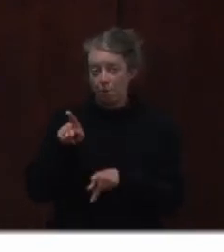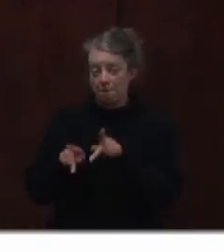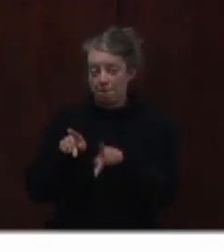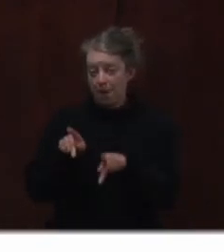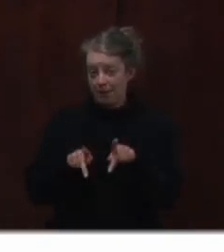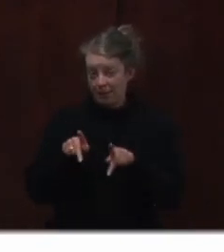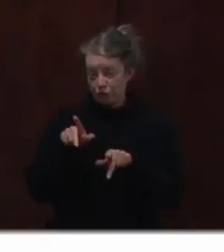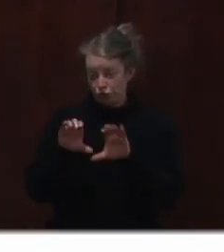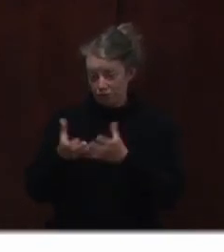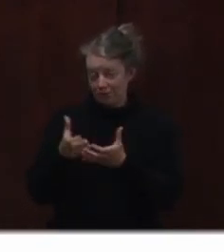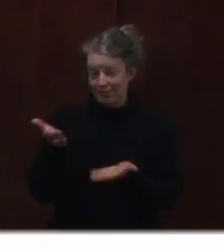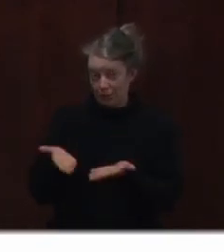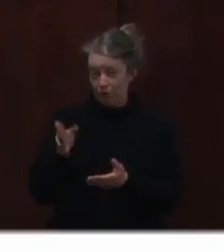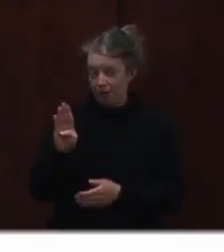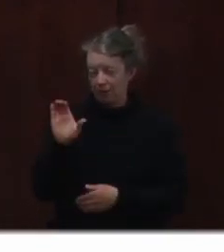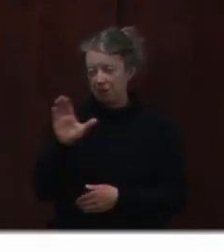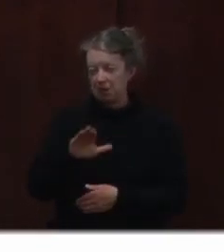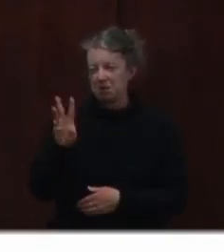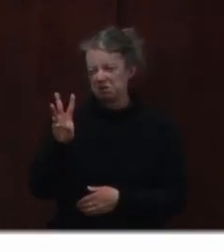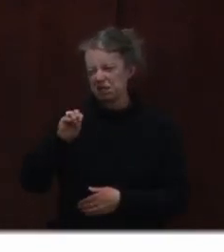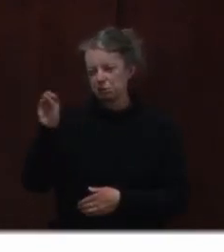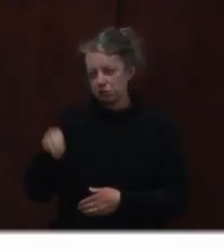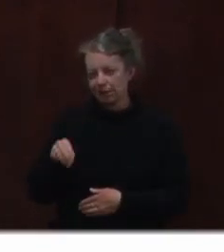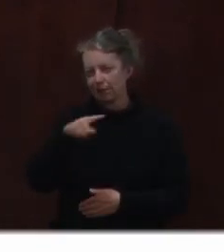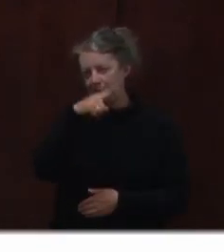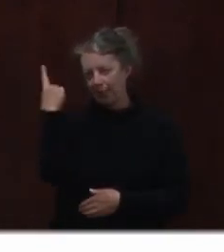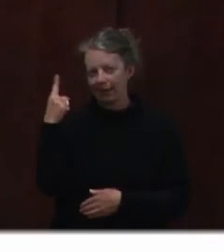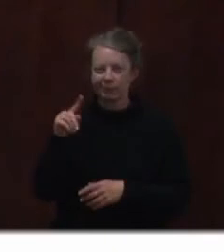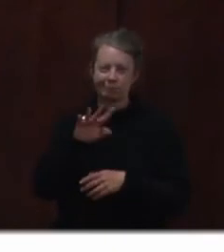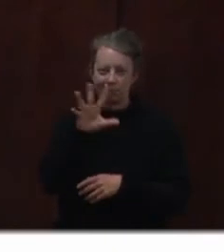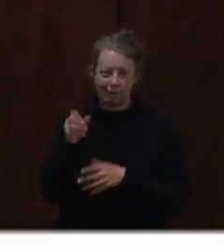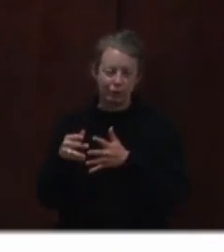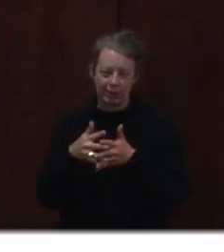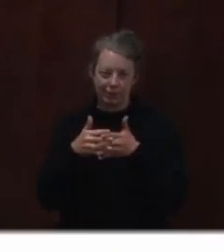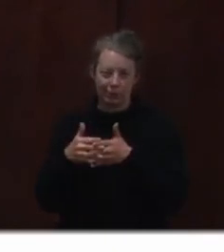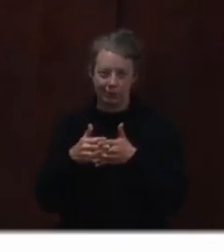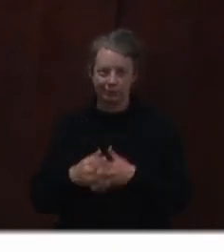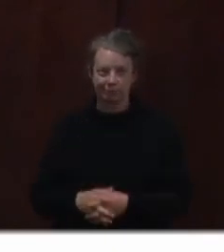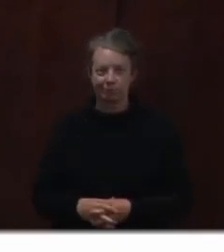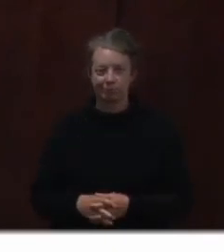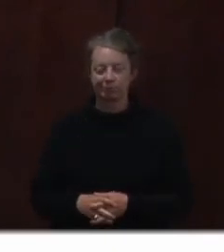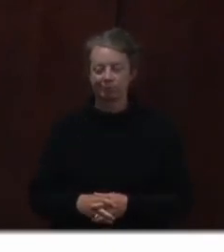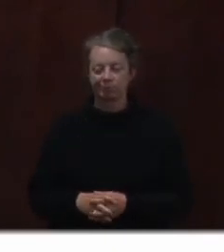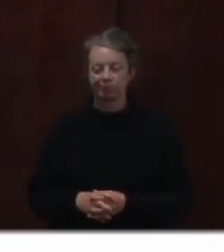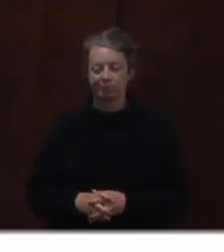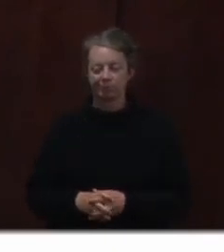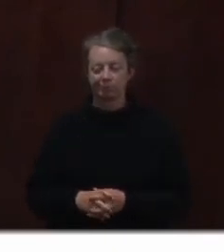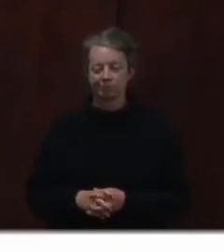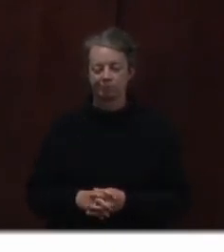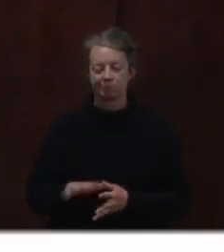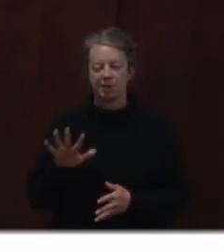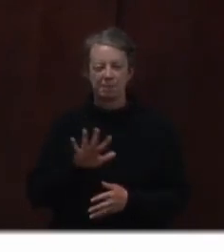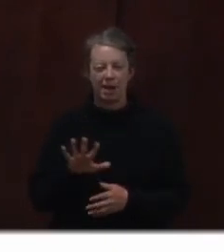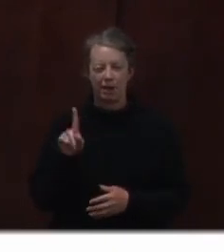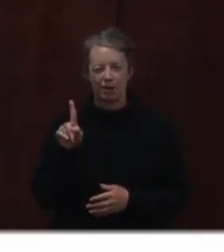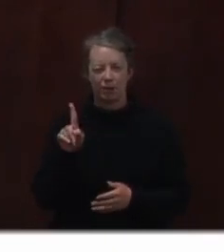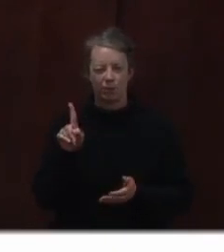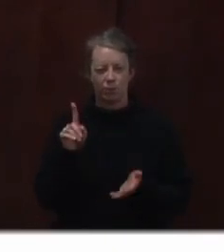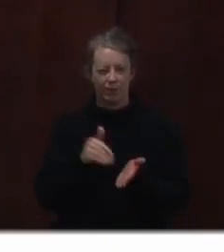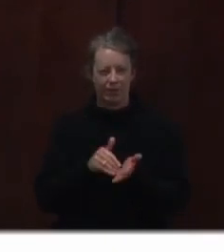about 6% is Black or African American, which is about